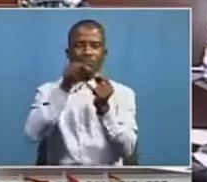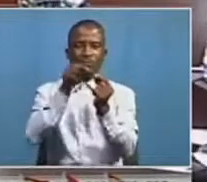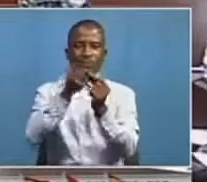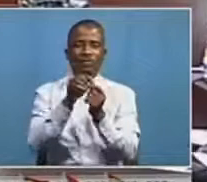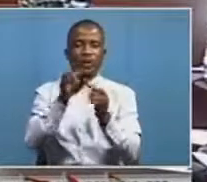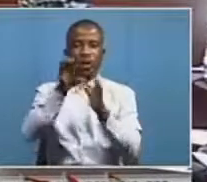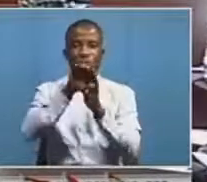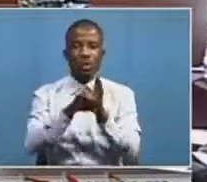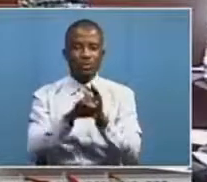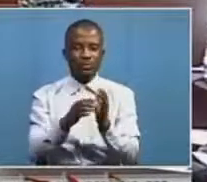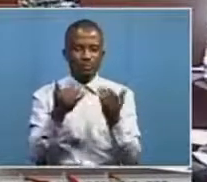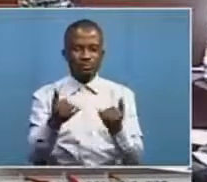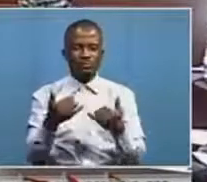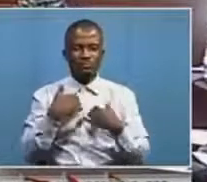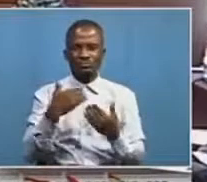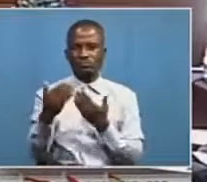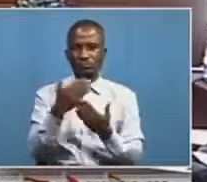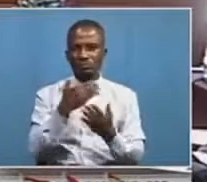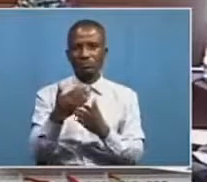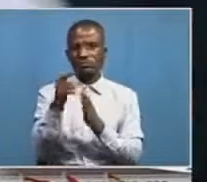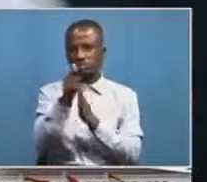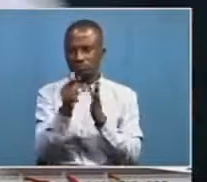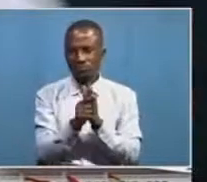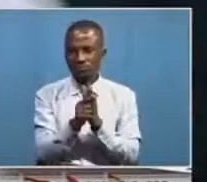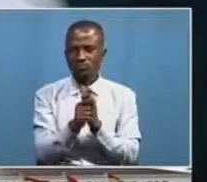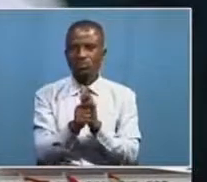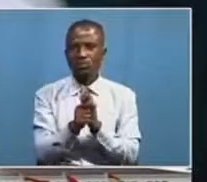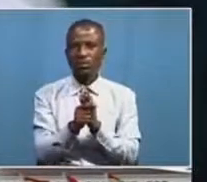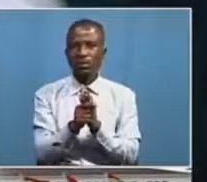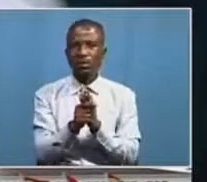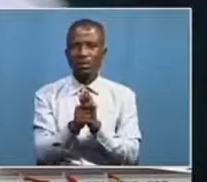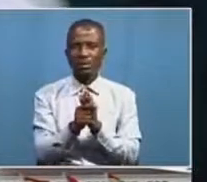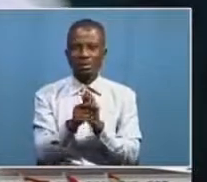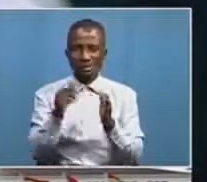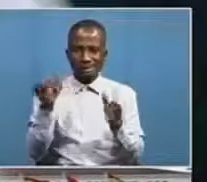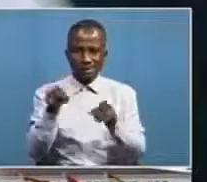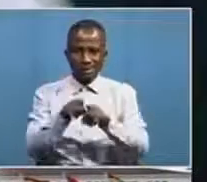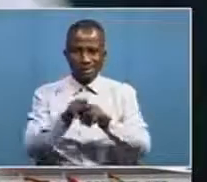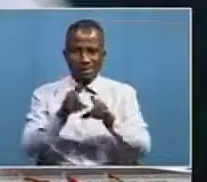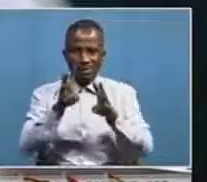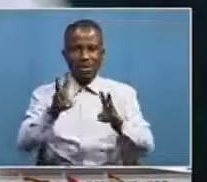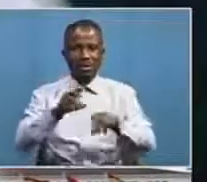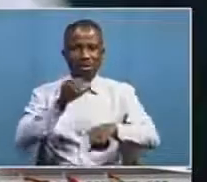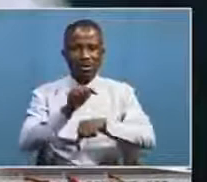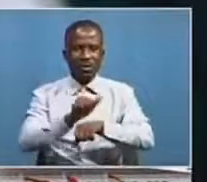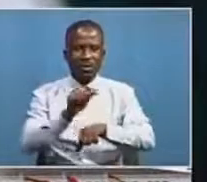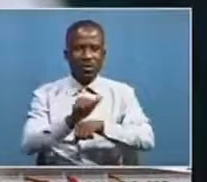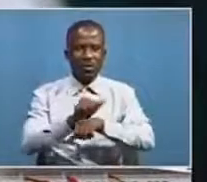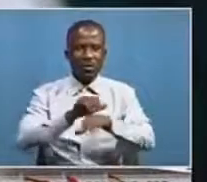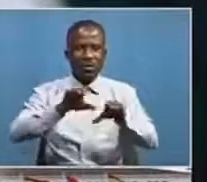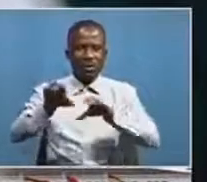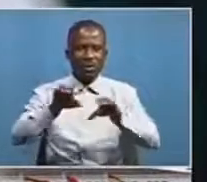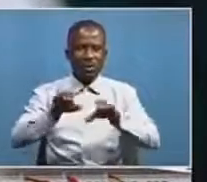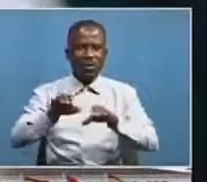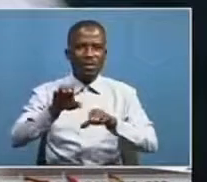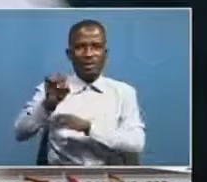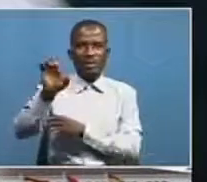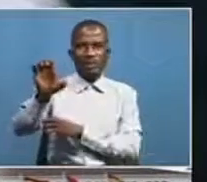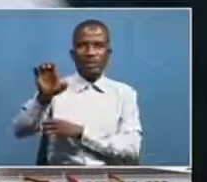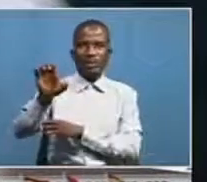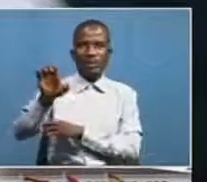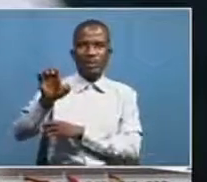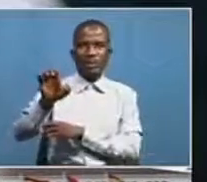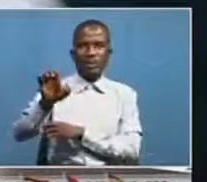Constitution or any other law not inconsistent with this Constitution, in the performance of its functions, the Electoral Commission shall not be subject